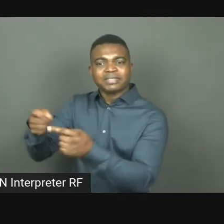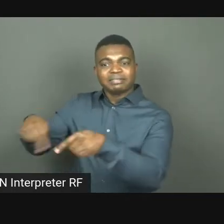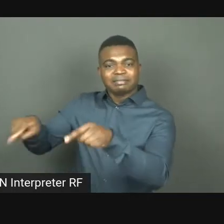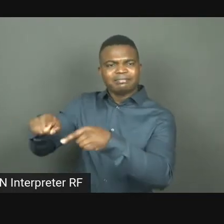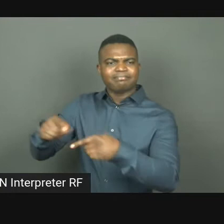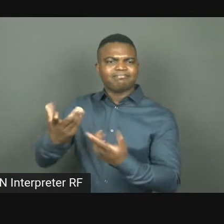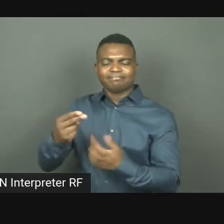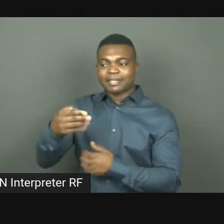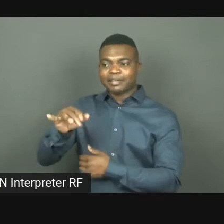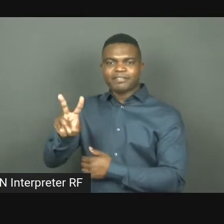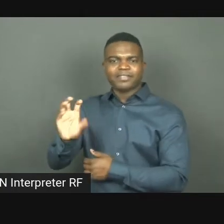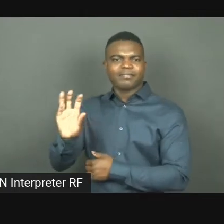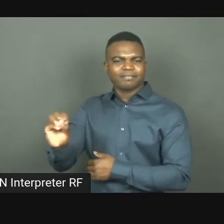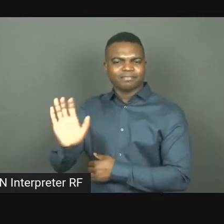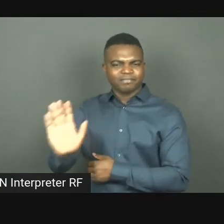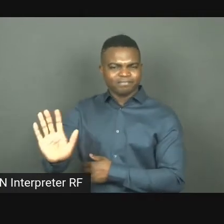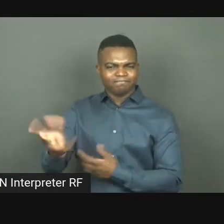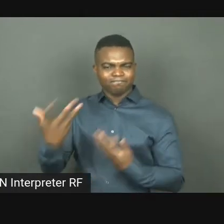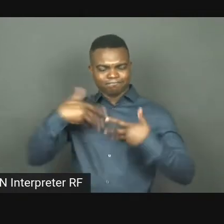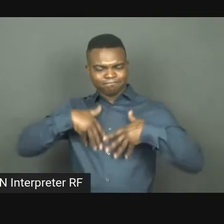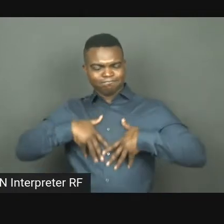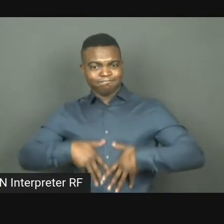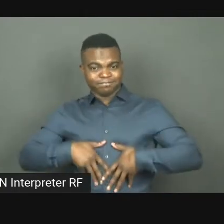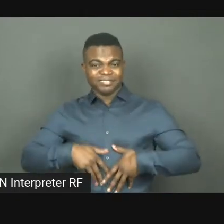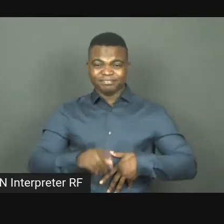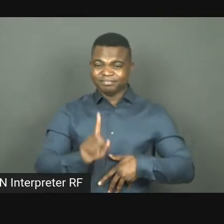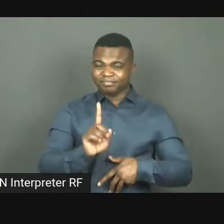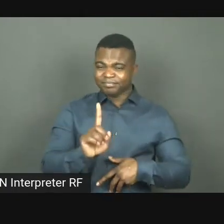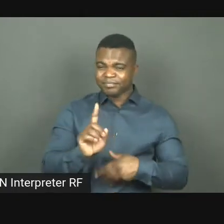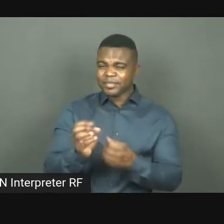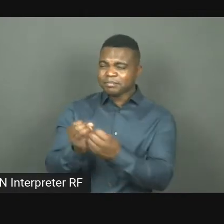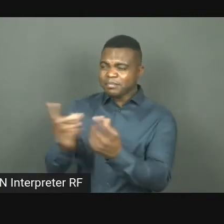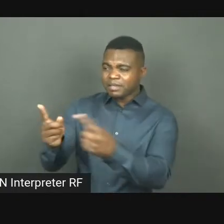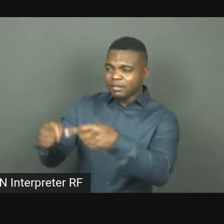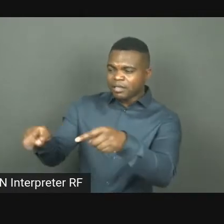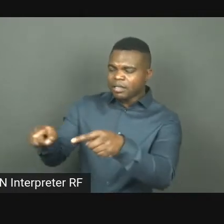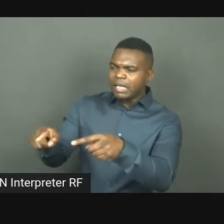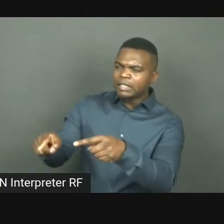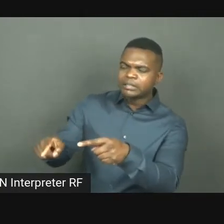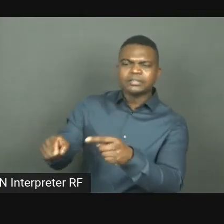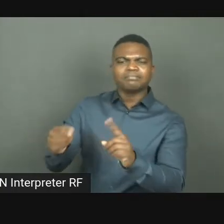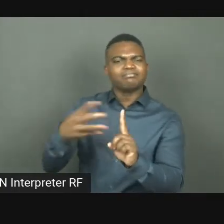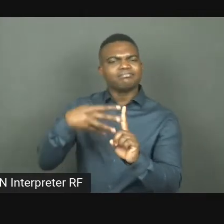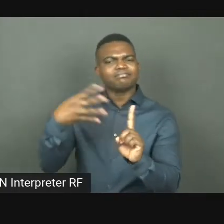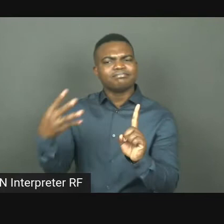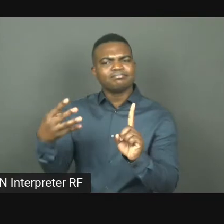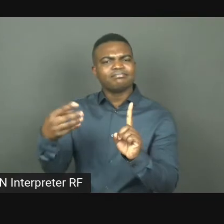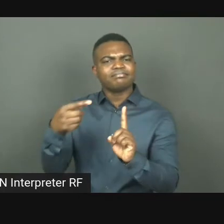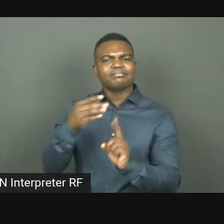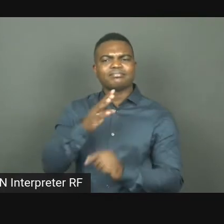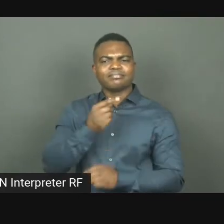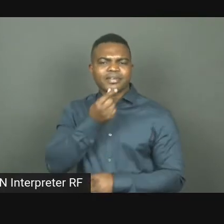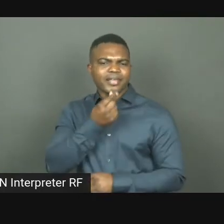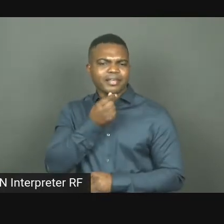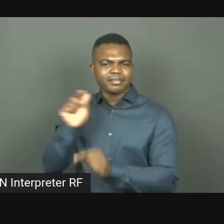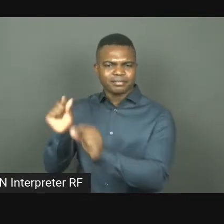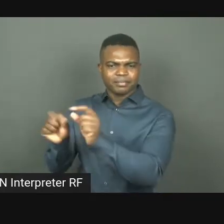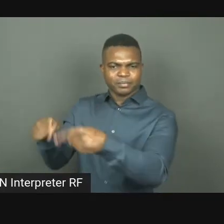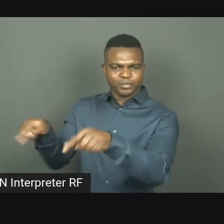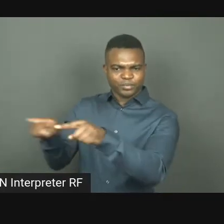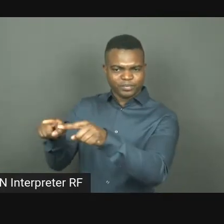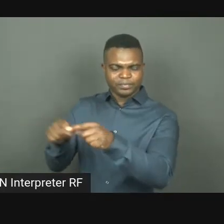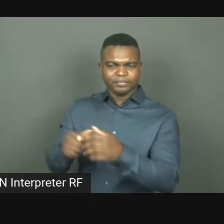found over and over again as I worked in both of those settings is that as a chaplain, is